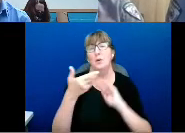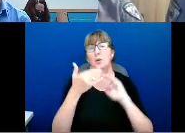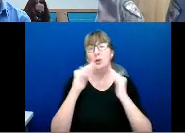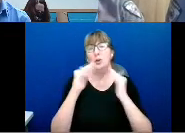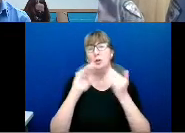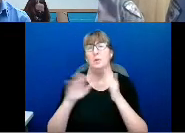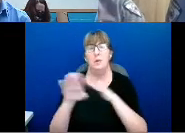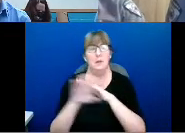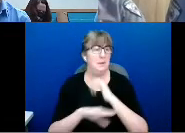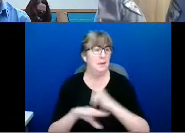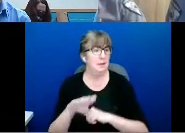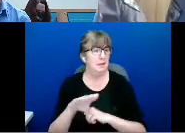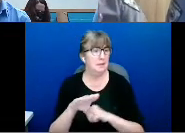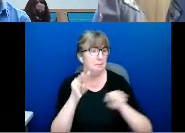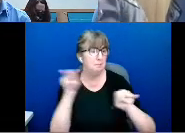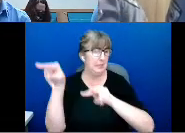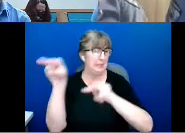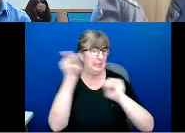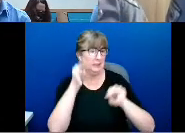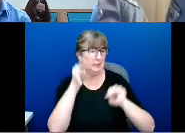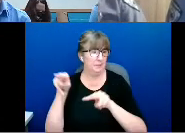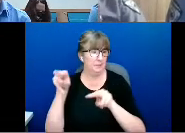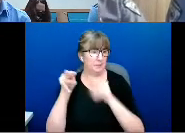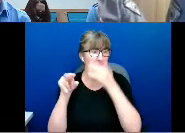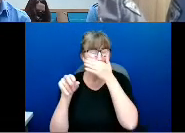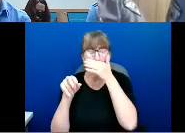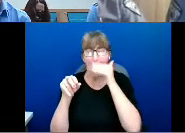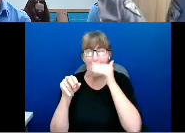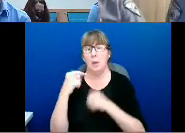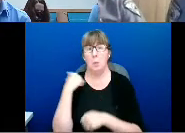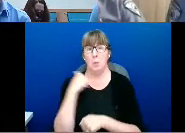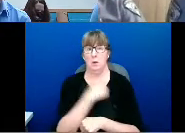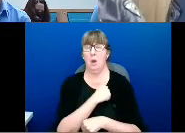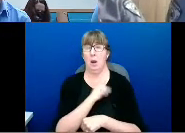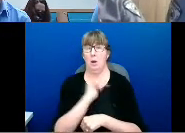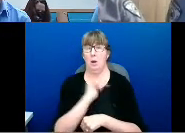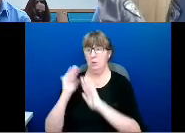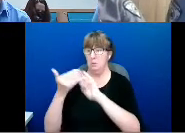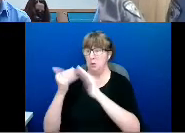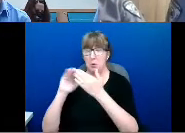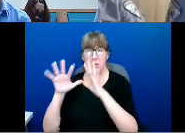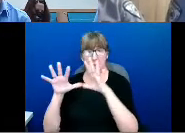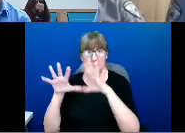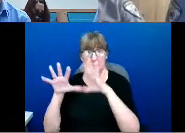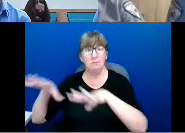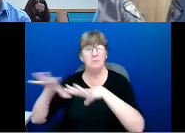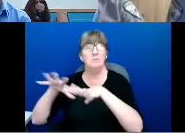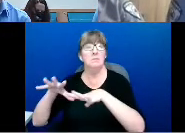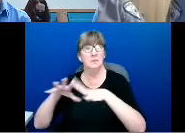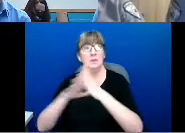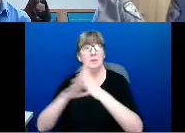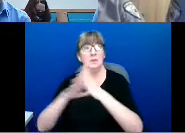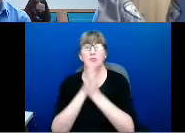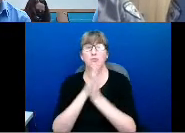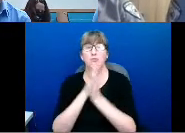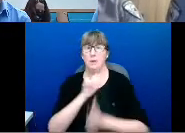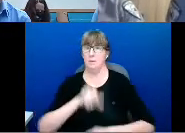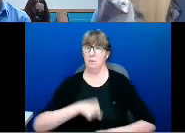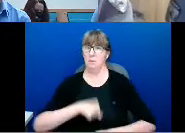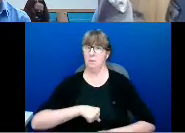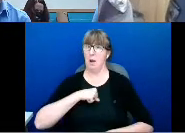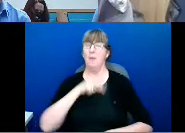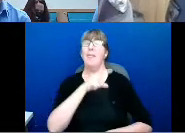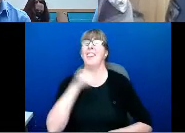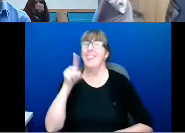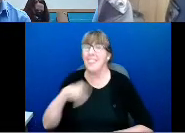Once our community takes great pride in our area, it's going to be maintained. They're going to demand